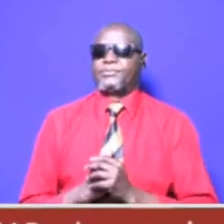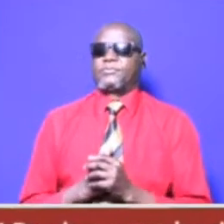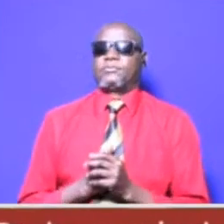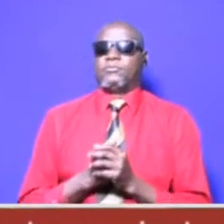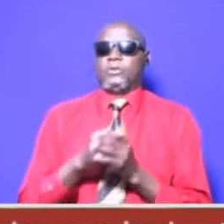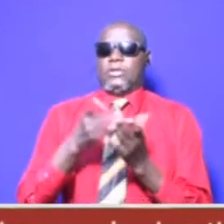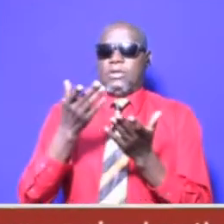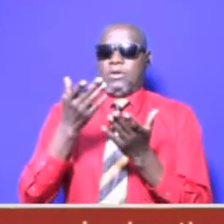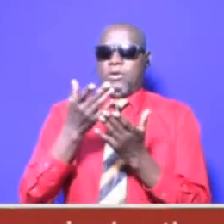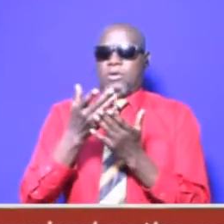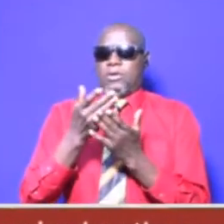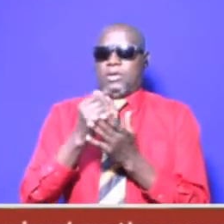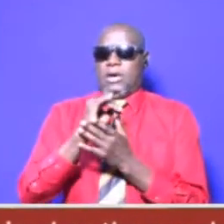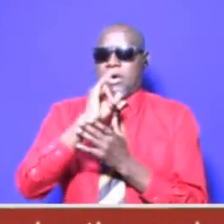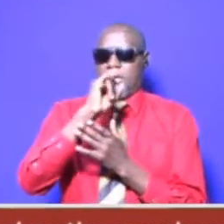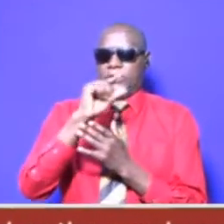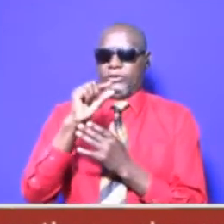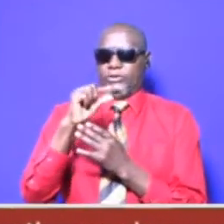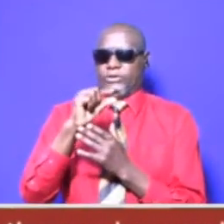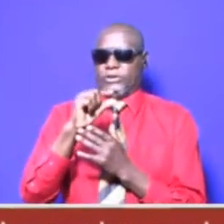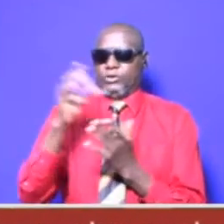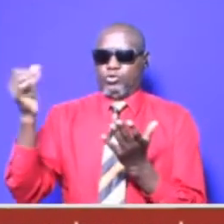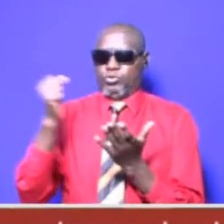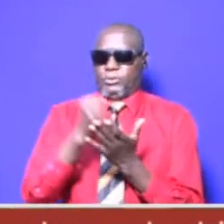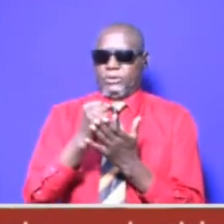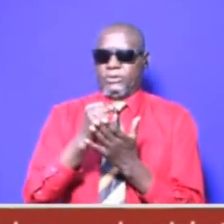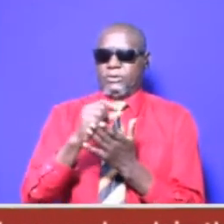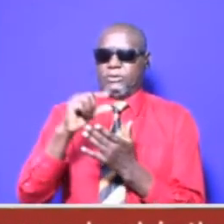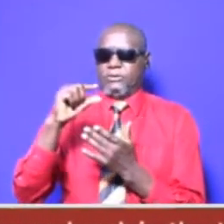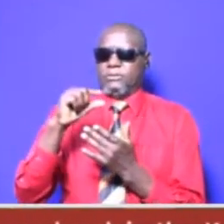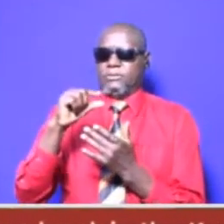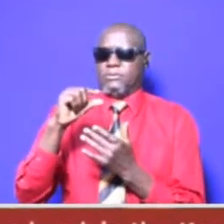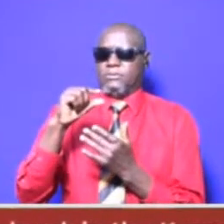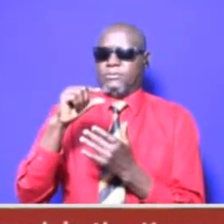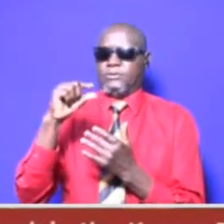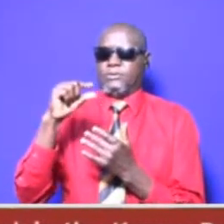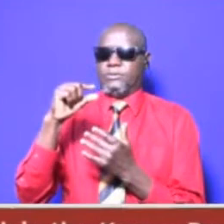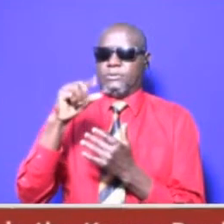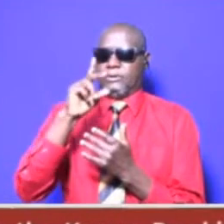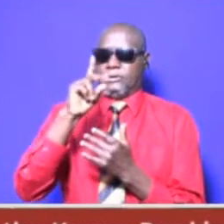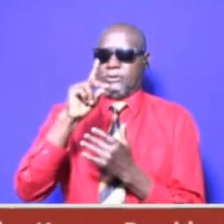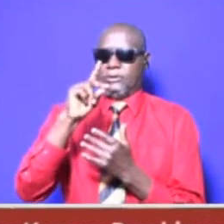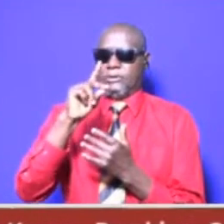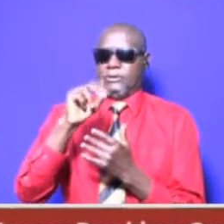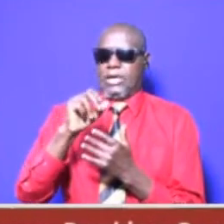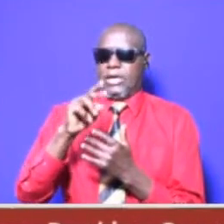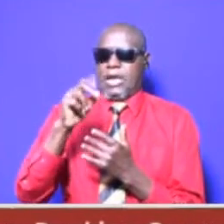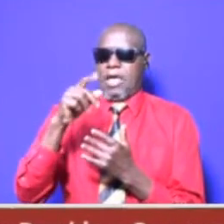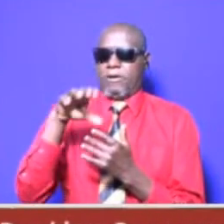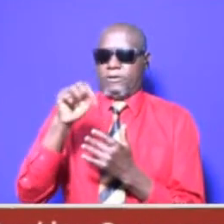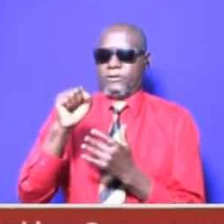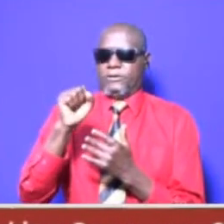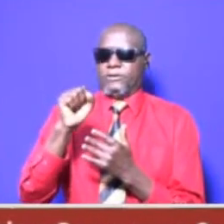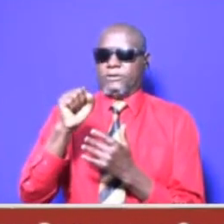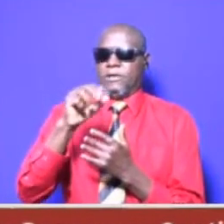Inspector General of Police nominee Douglas Kanja has expressed commitment to ending banditry if approved by the